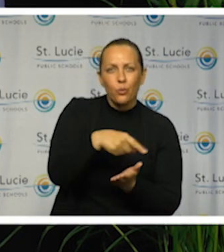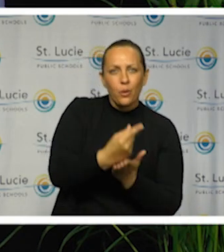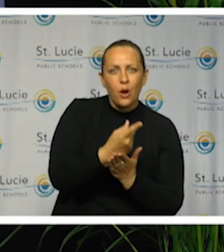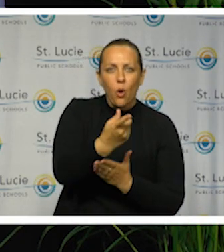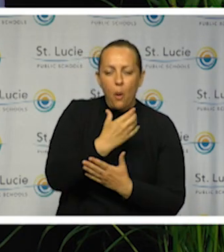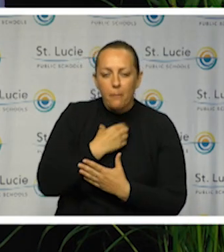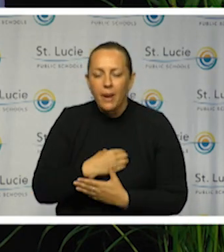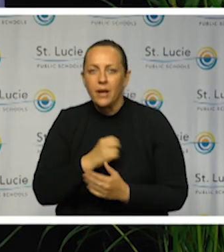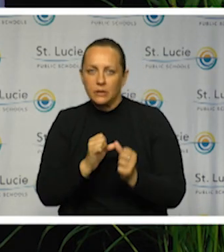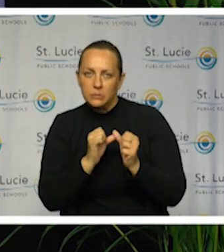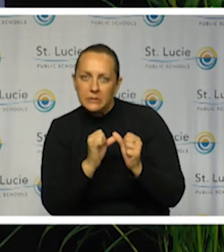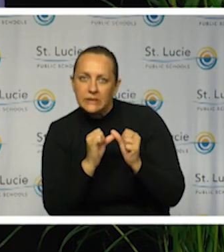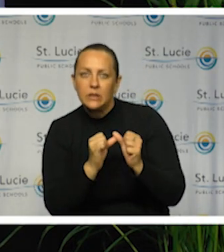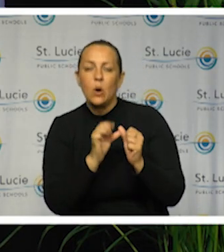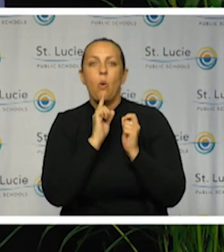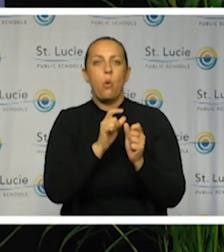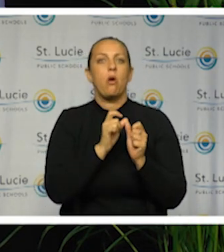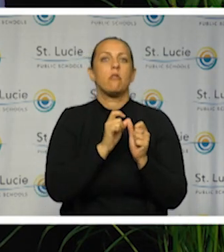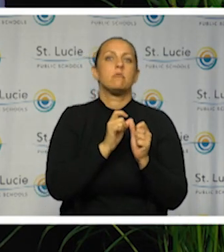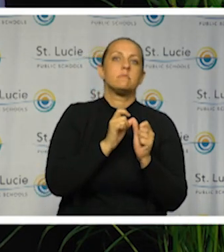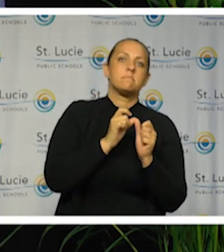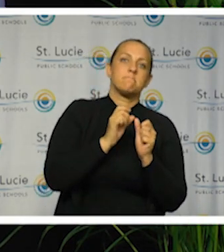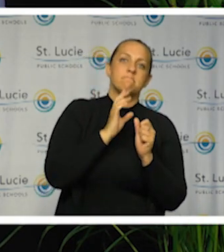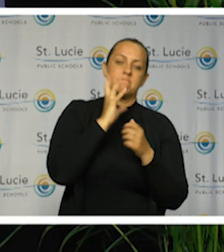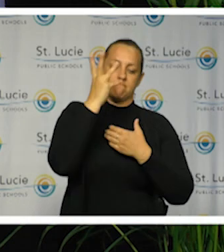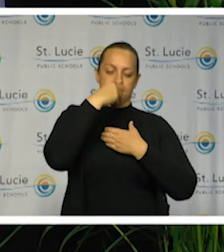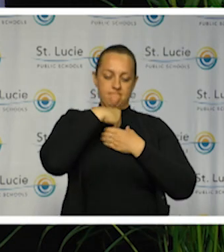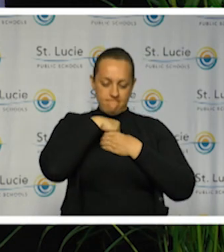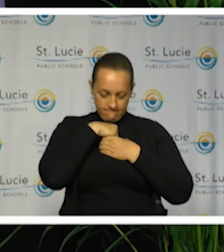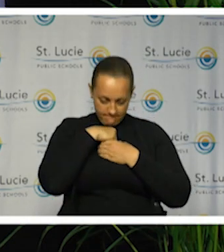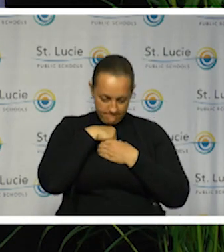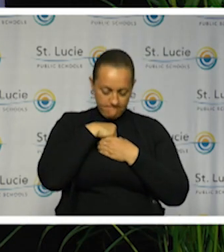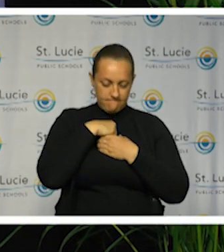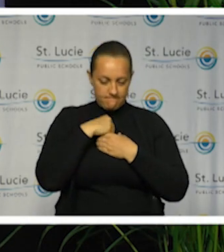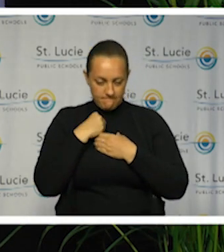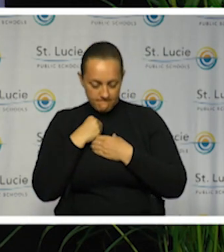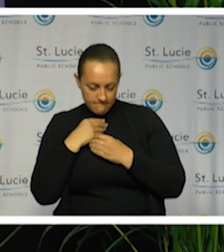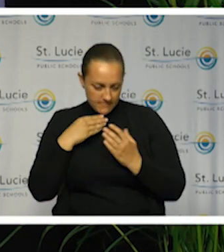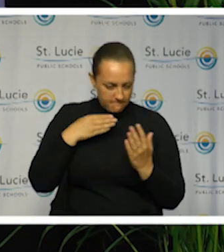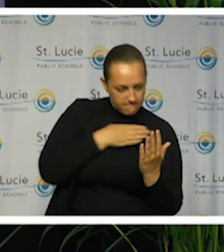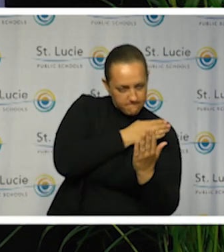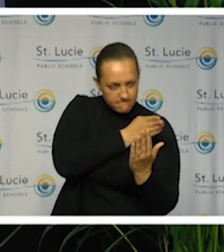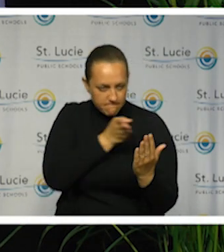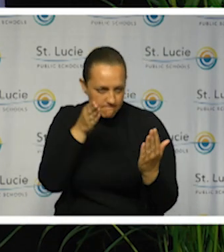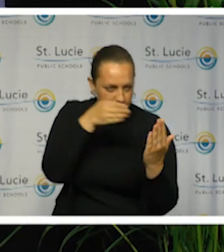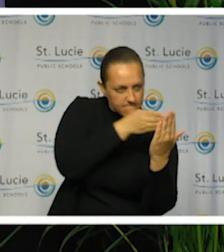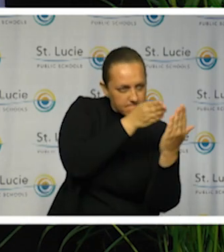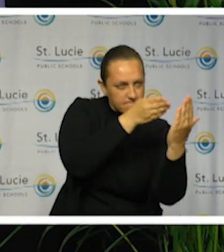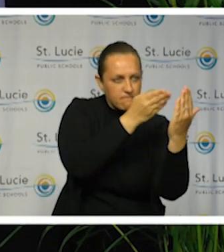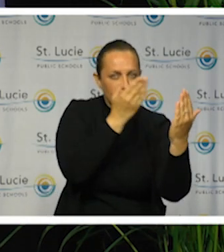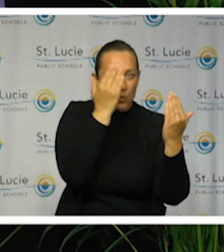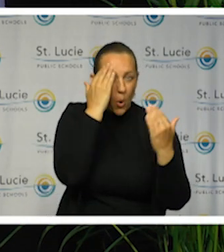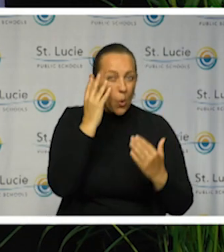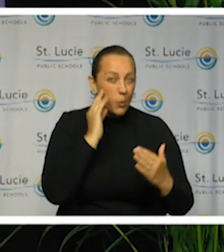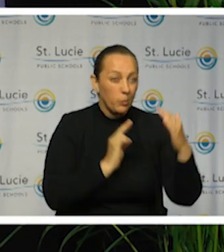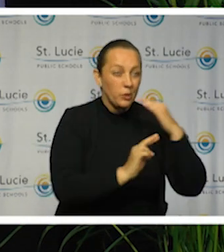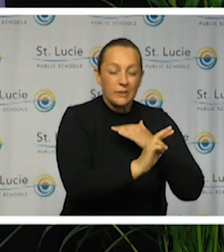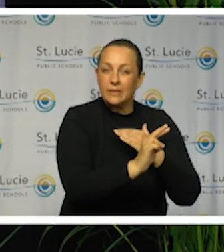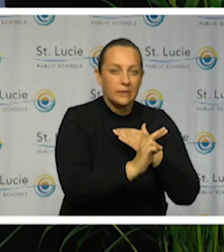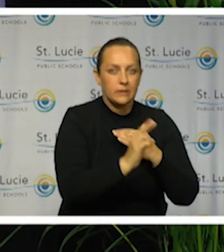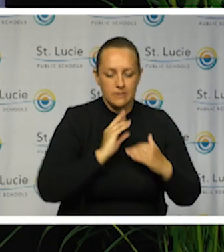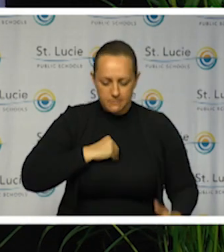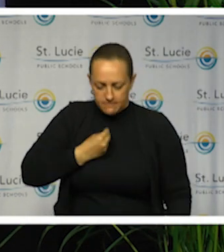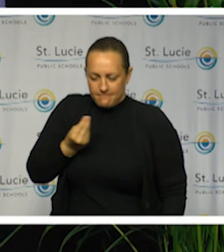passion and persistence will keep you good company as you maneuver through this uncertain time. Use them to your advantage.